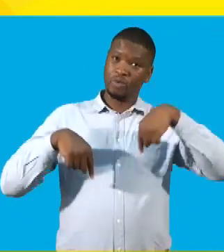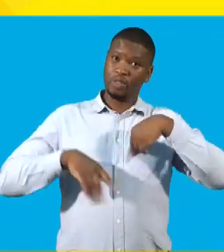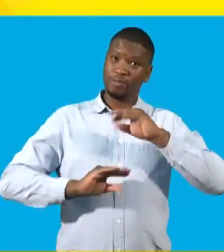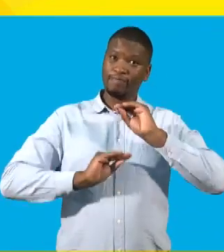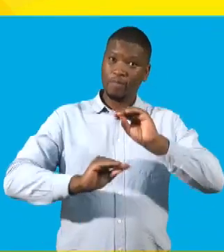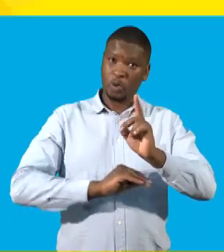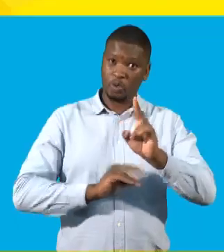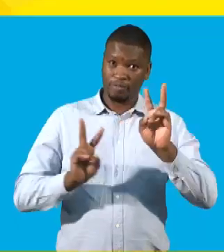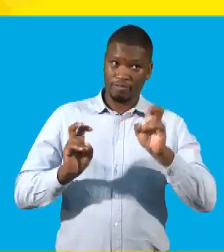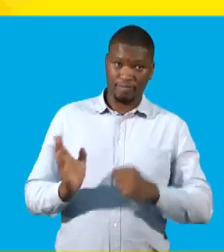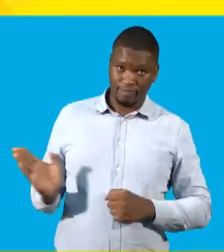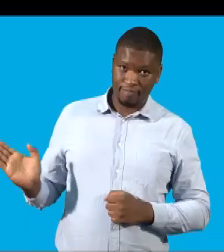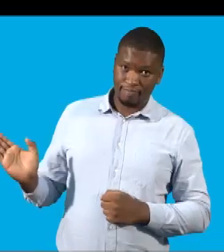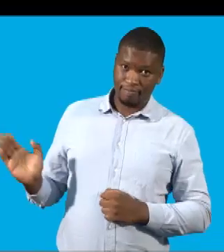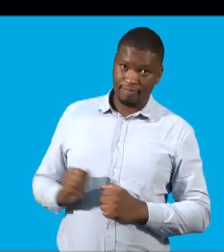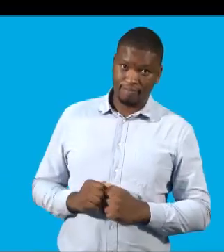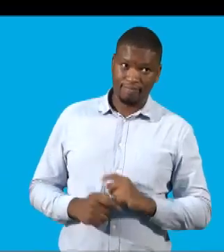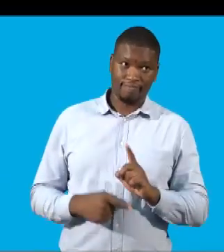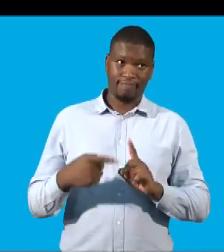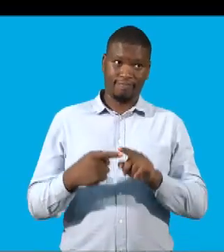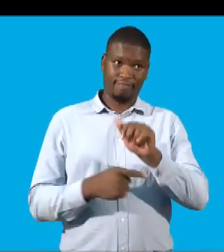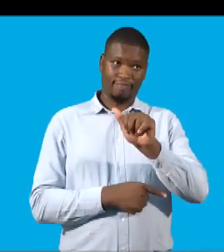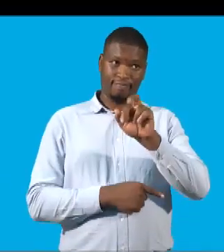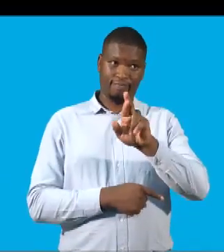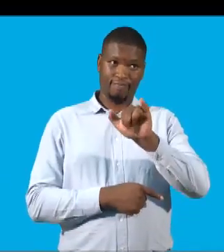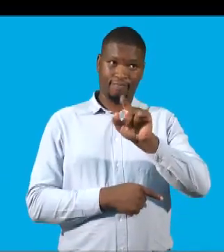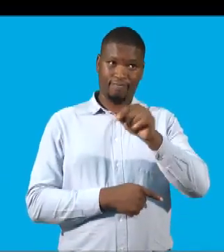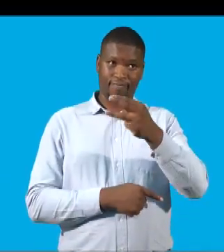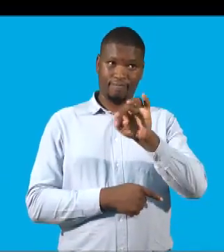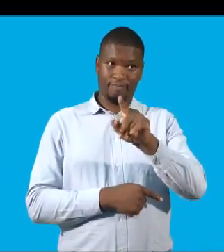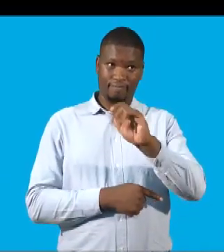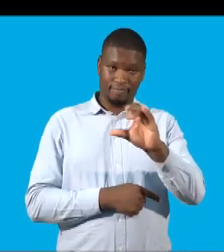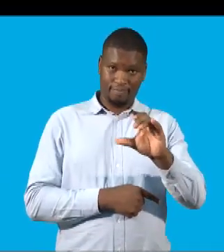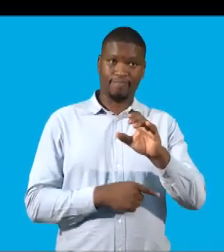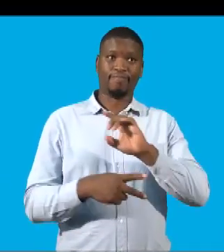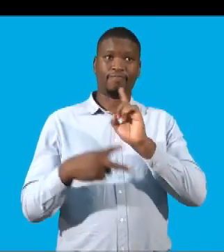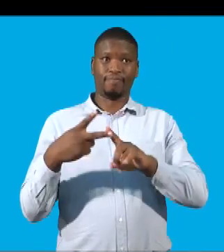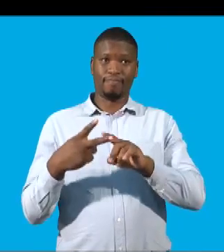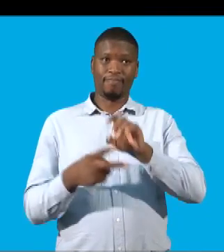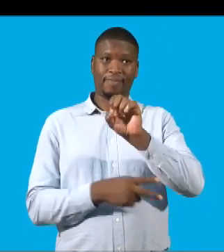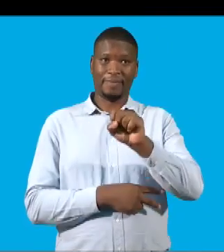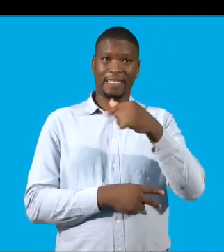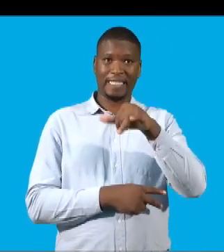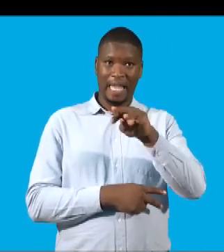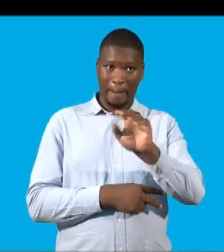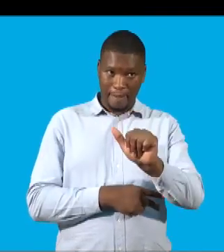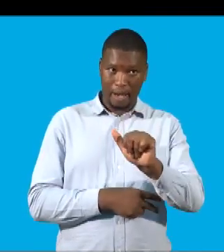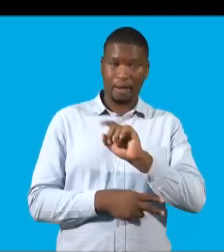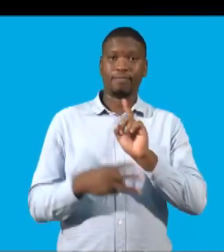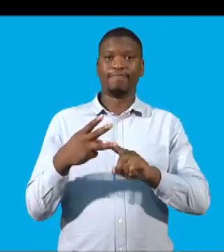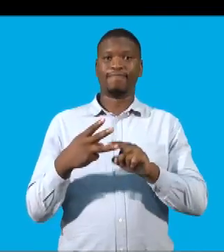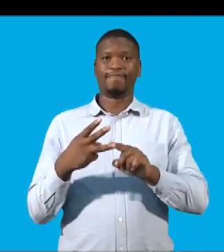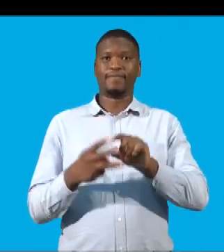at in today's lesson. So we are going to be talking about the arithmetic series, the geometric series, and of course the